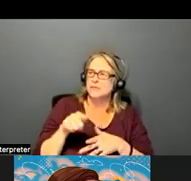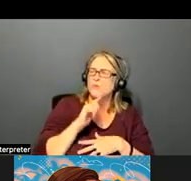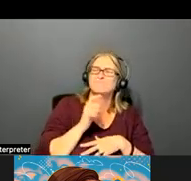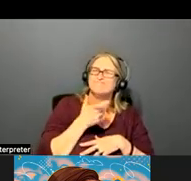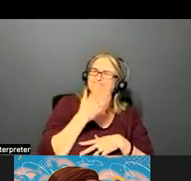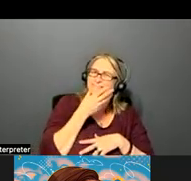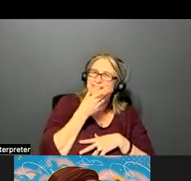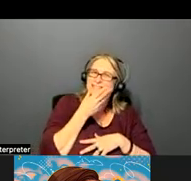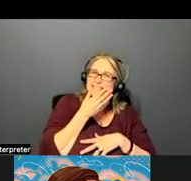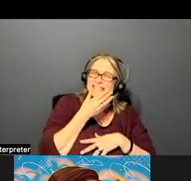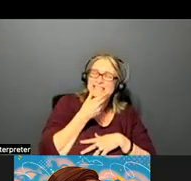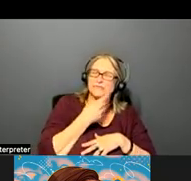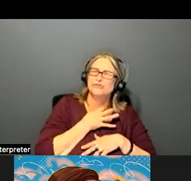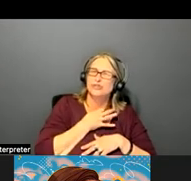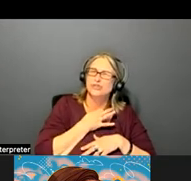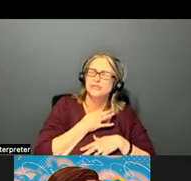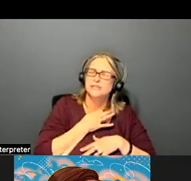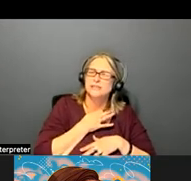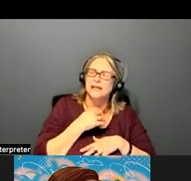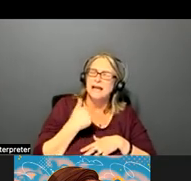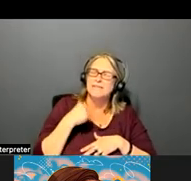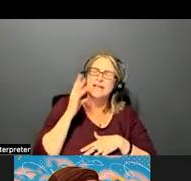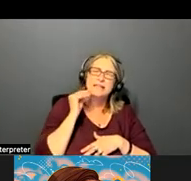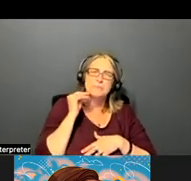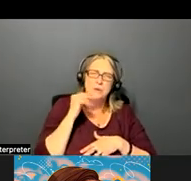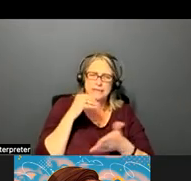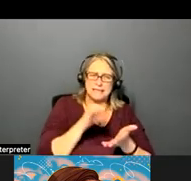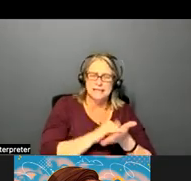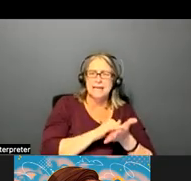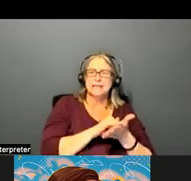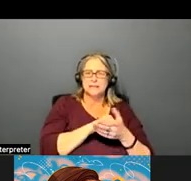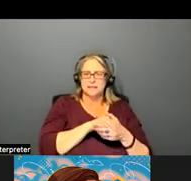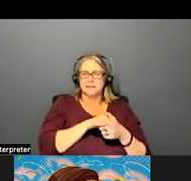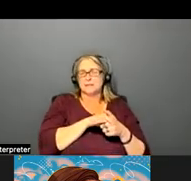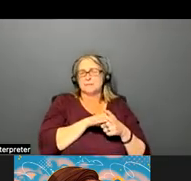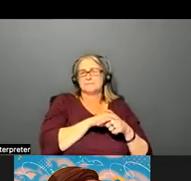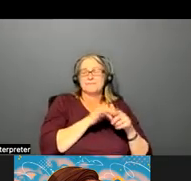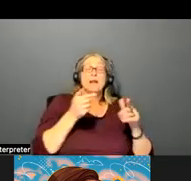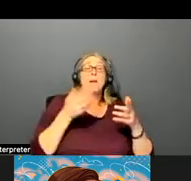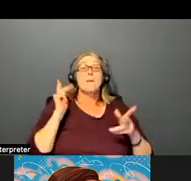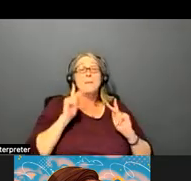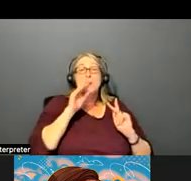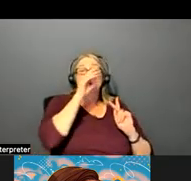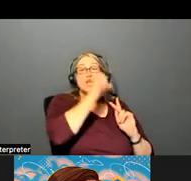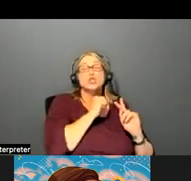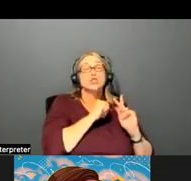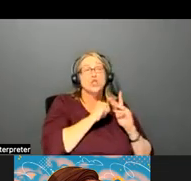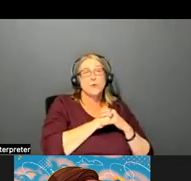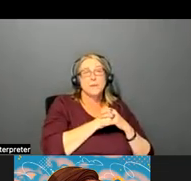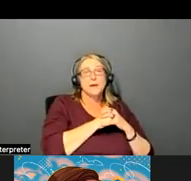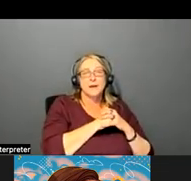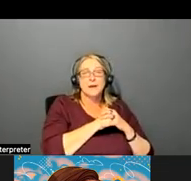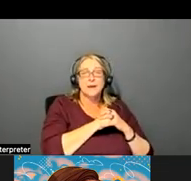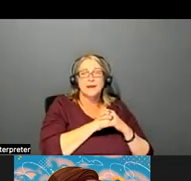that there are times that I've experienced it when it's that people had this assumption that I would sitting down